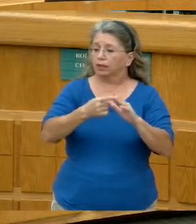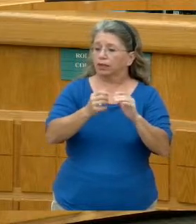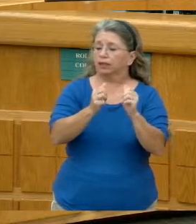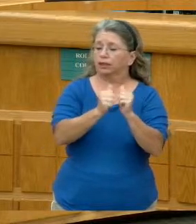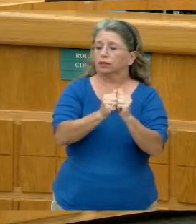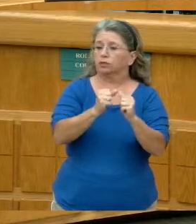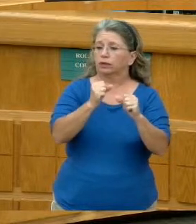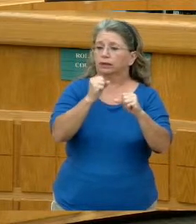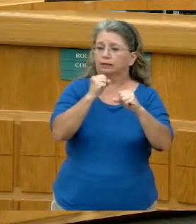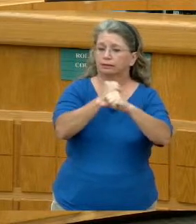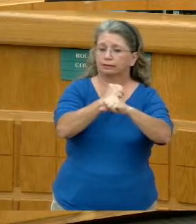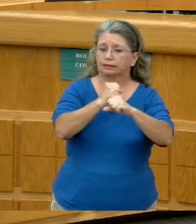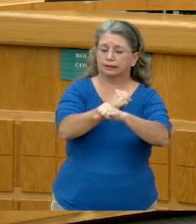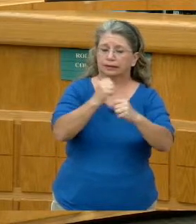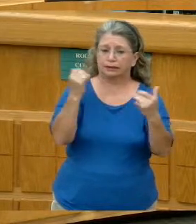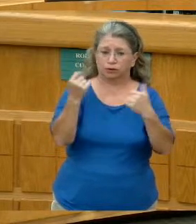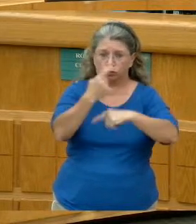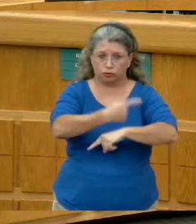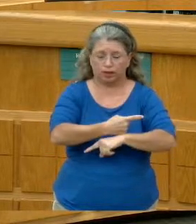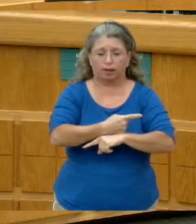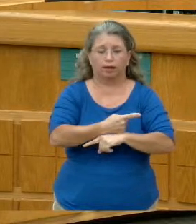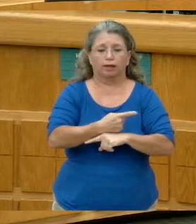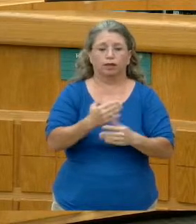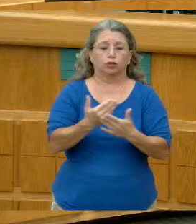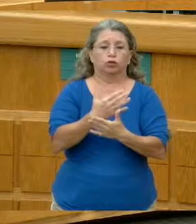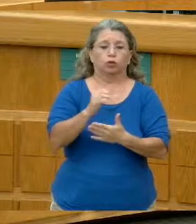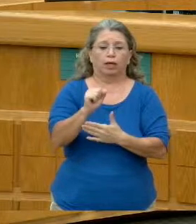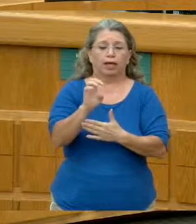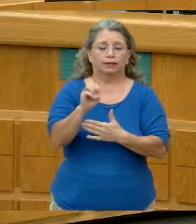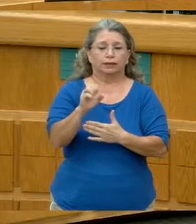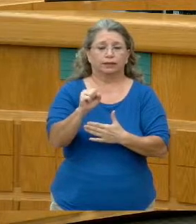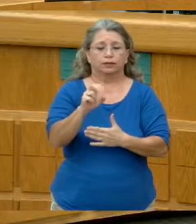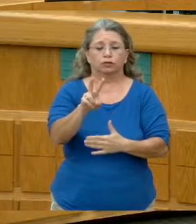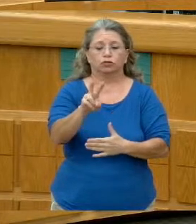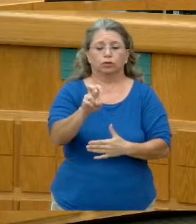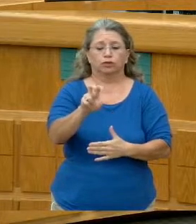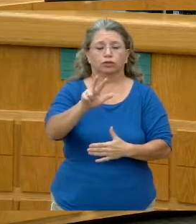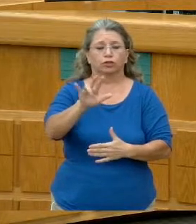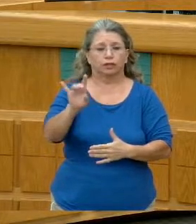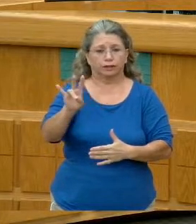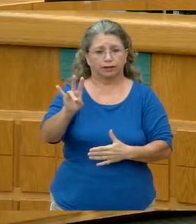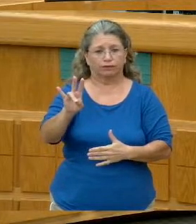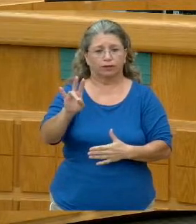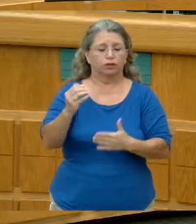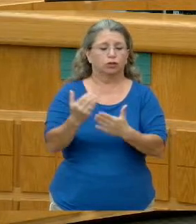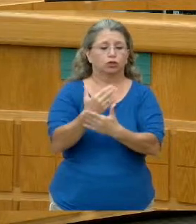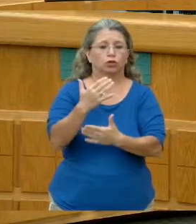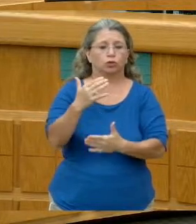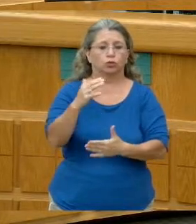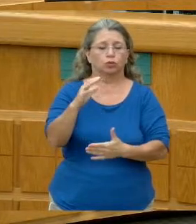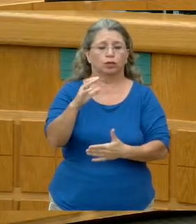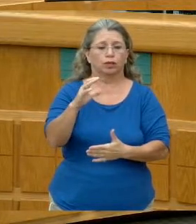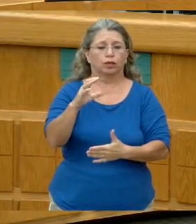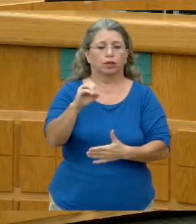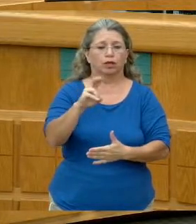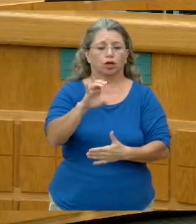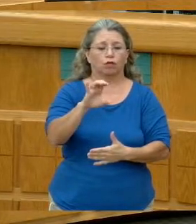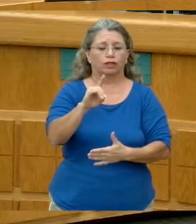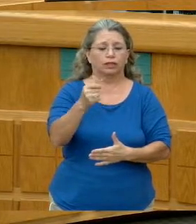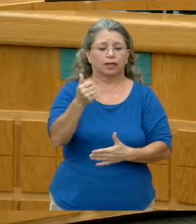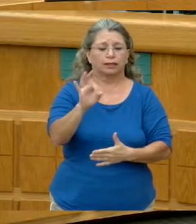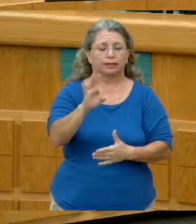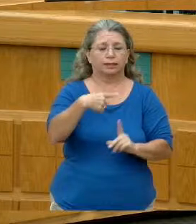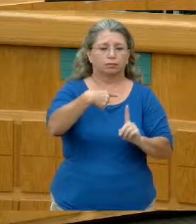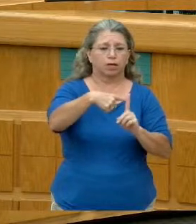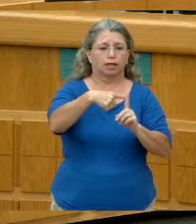number of new cases. So today we're reporting 237 new COVID-19 positives